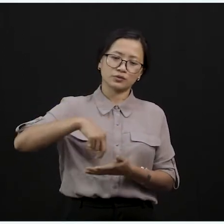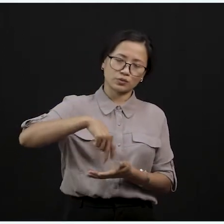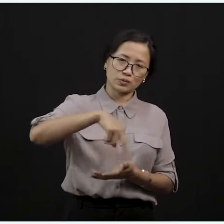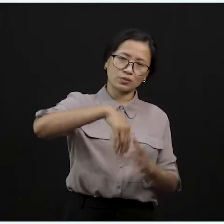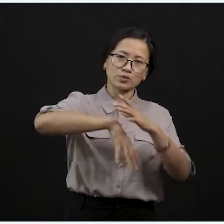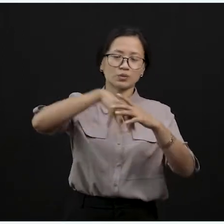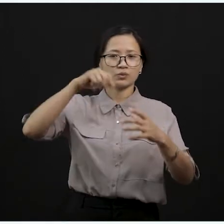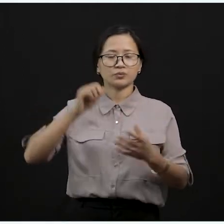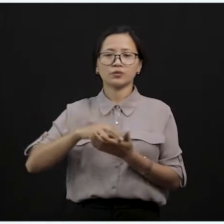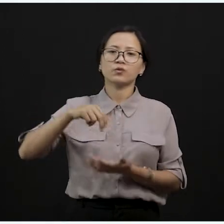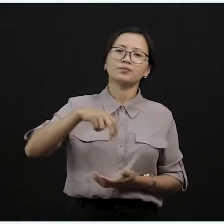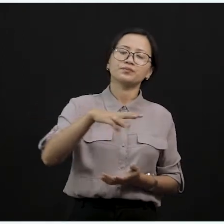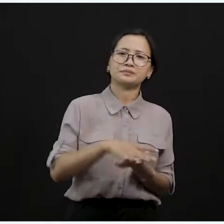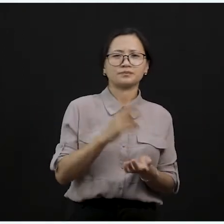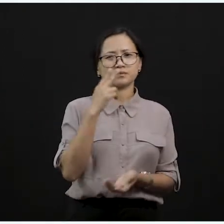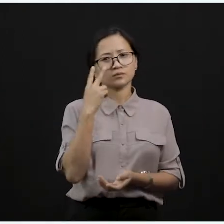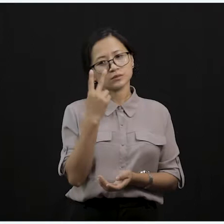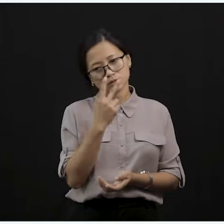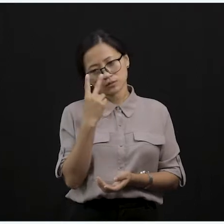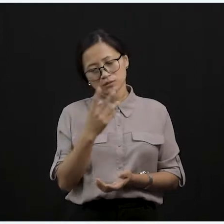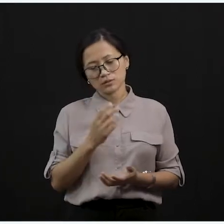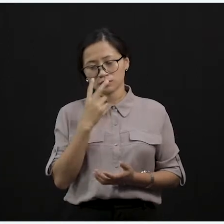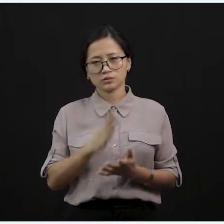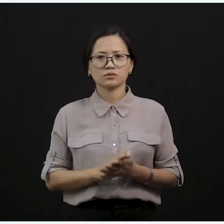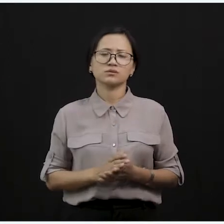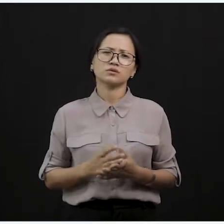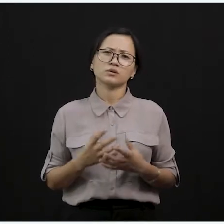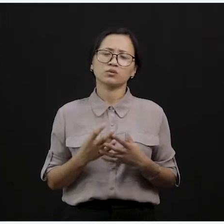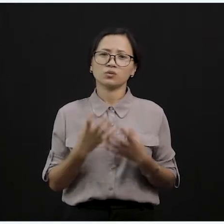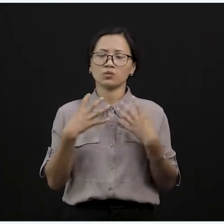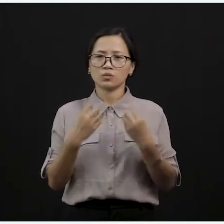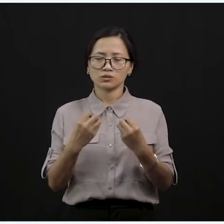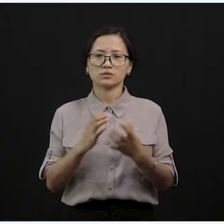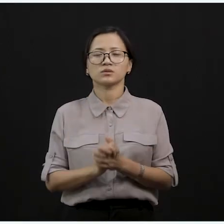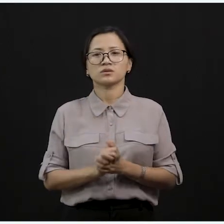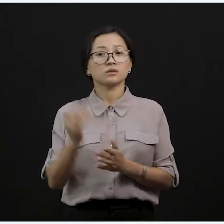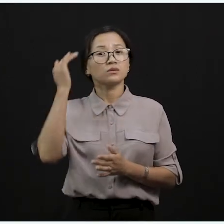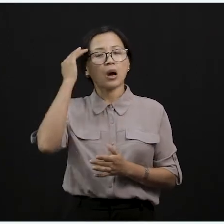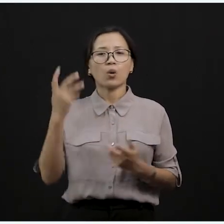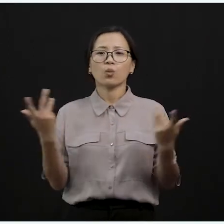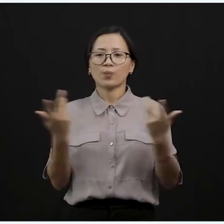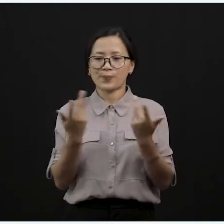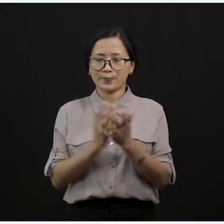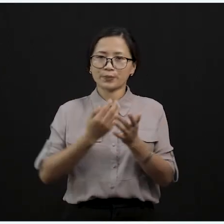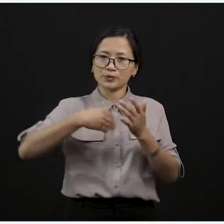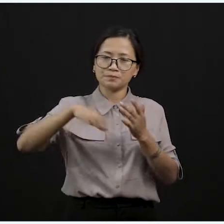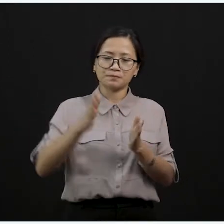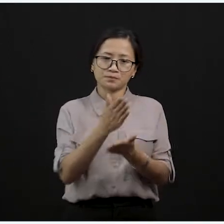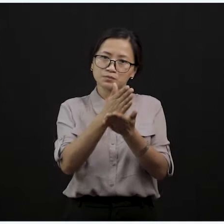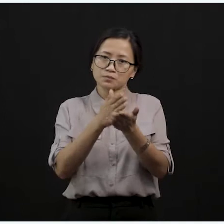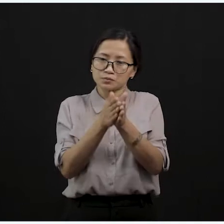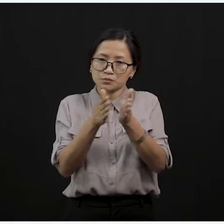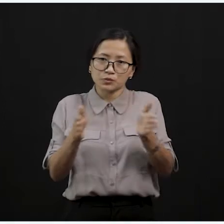was observing them. And he was curious. He was very keen to know what is going on